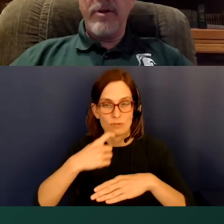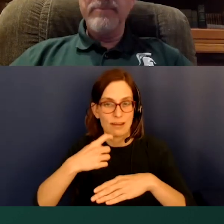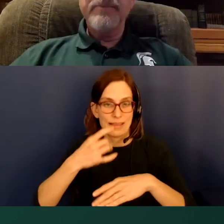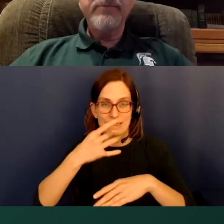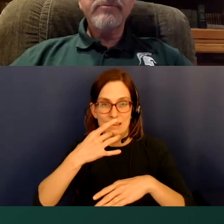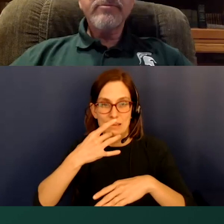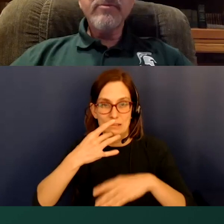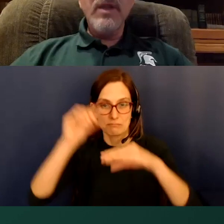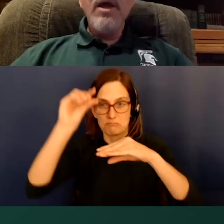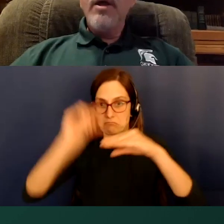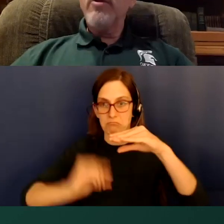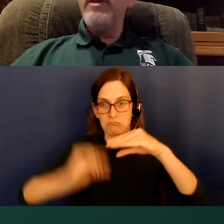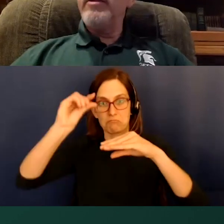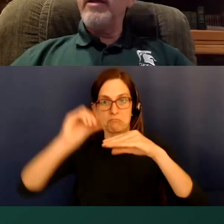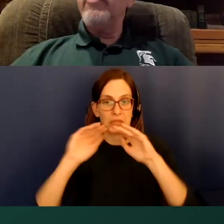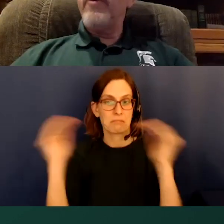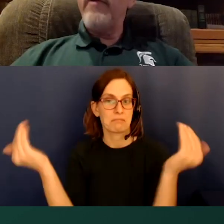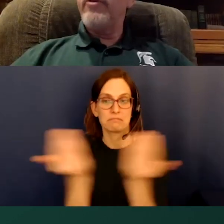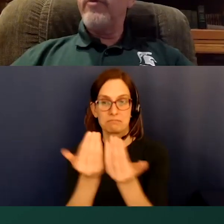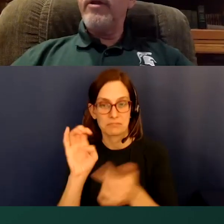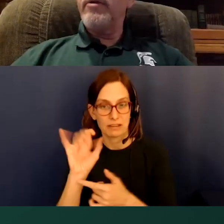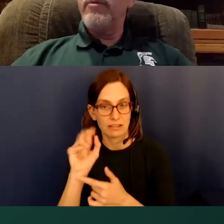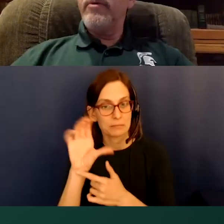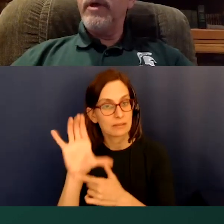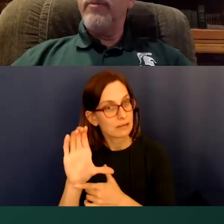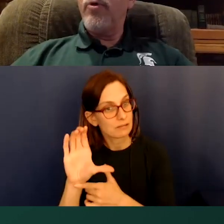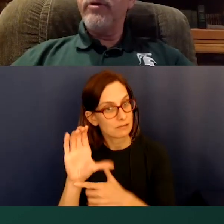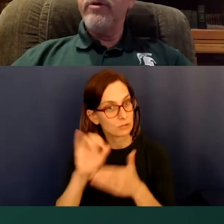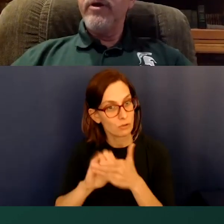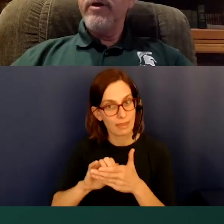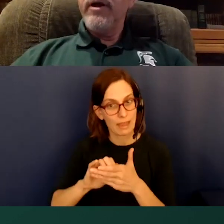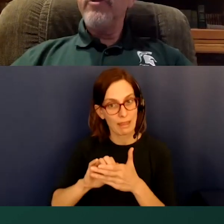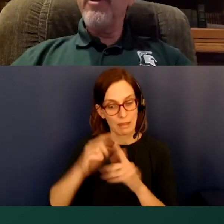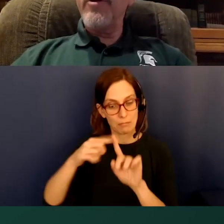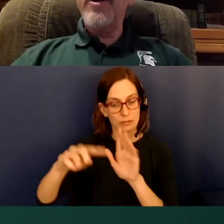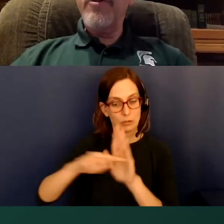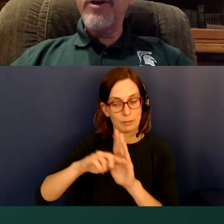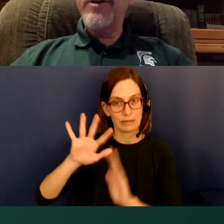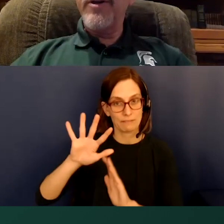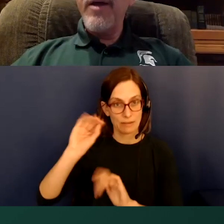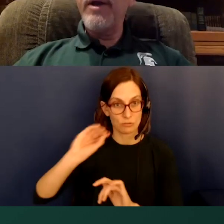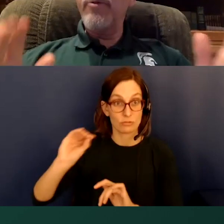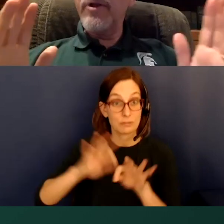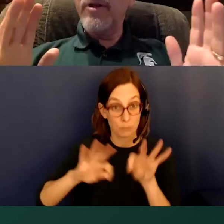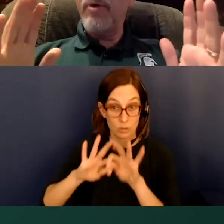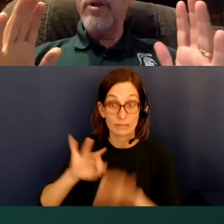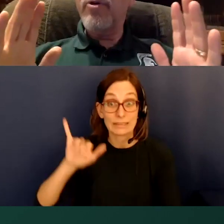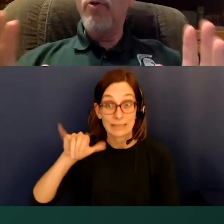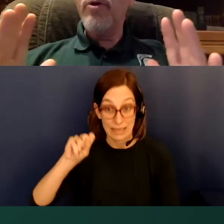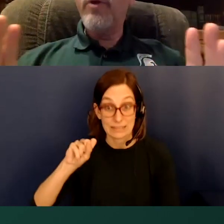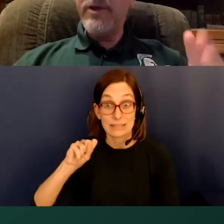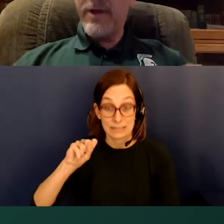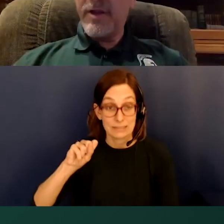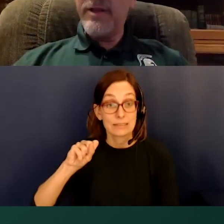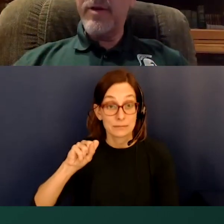miss this. So is that 5 degrees important? Turns out it's critical, because what's the most